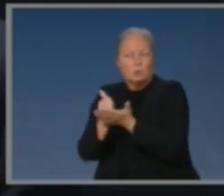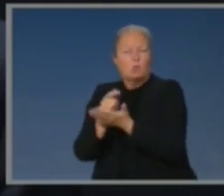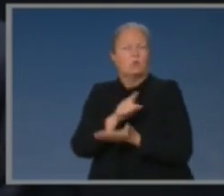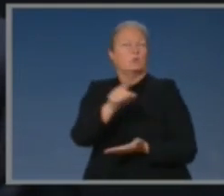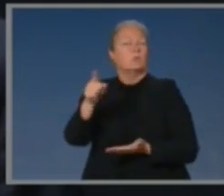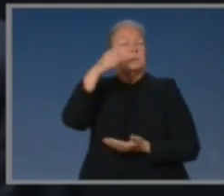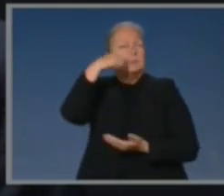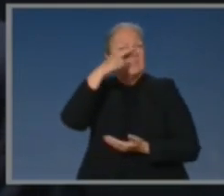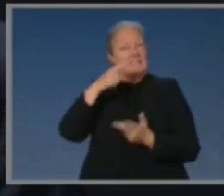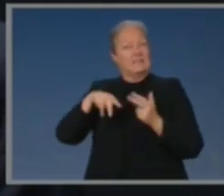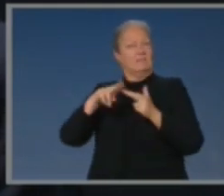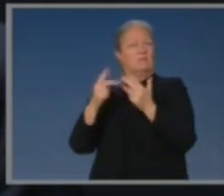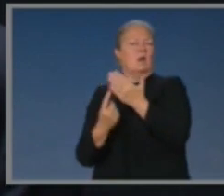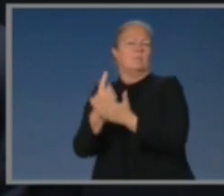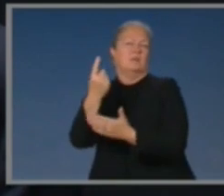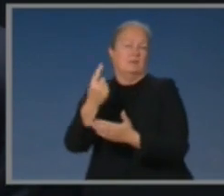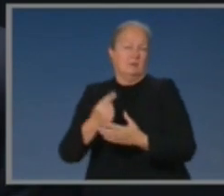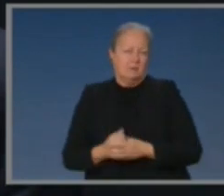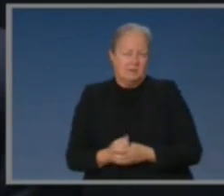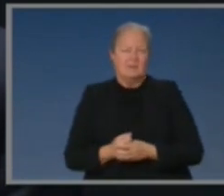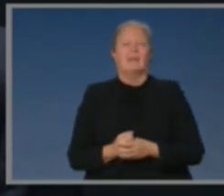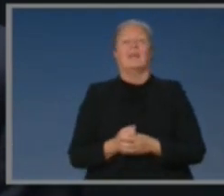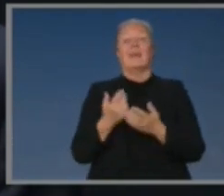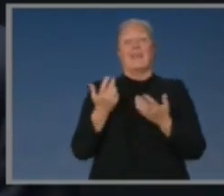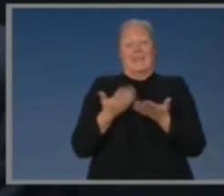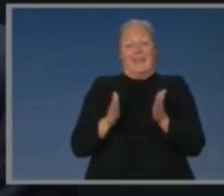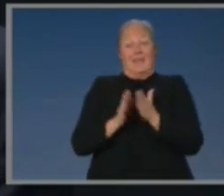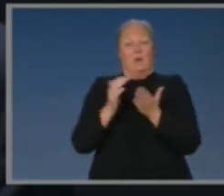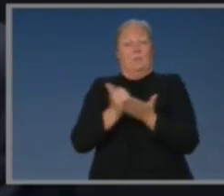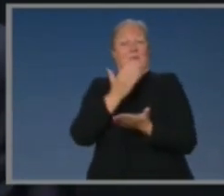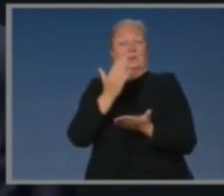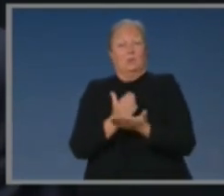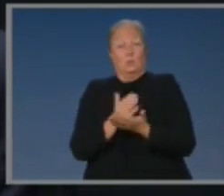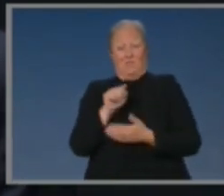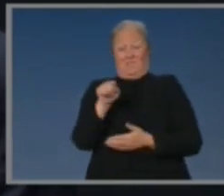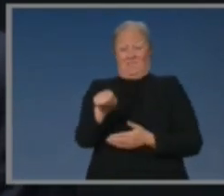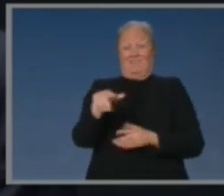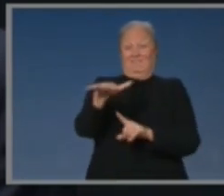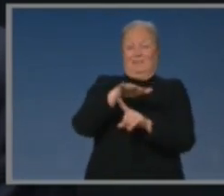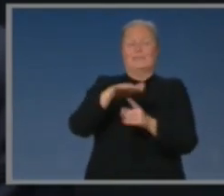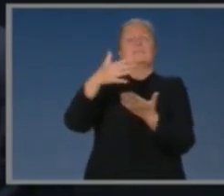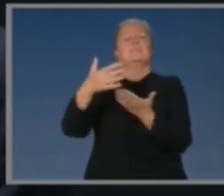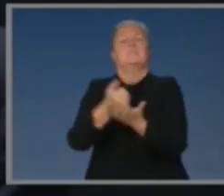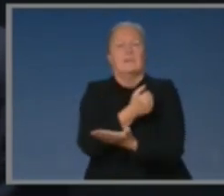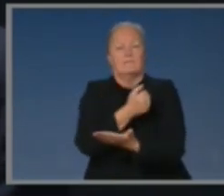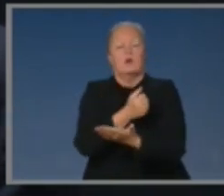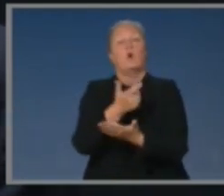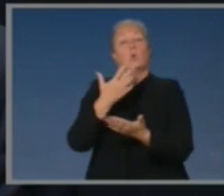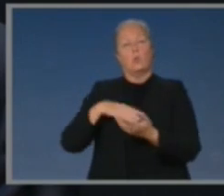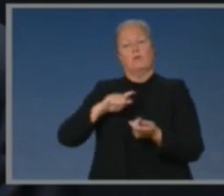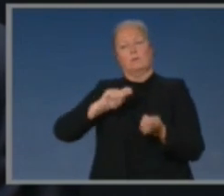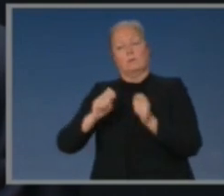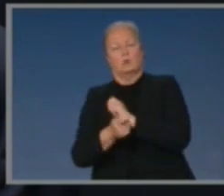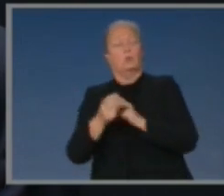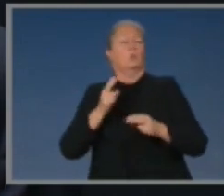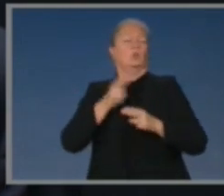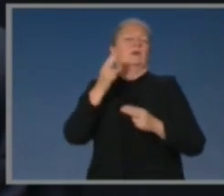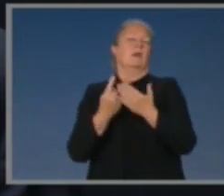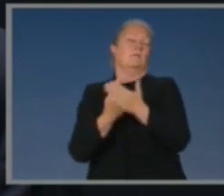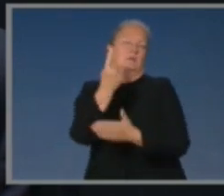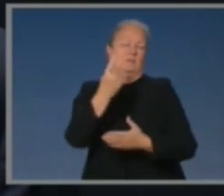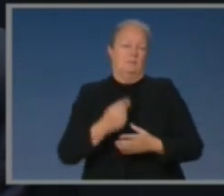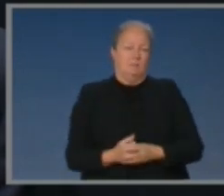we return that work site to a safe place to work as quickly as we possibly can? And very importantly is the communication process